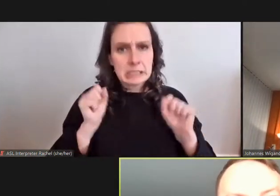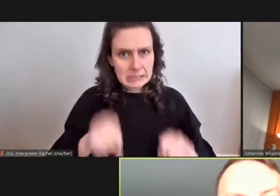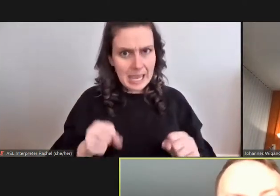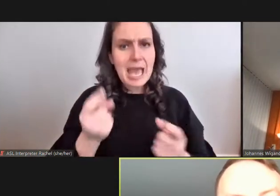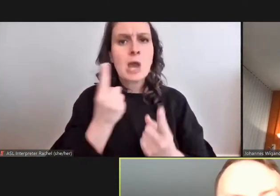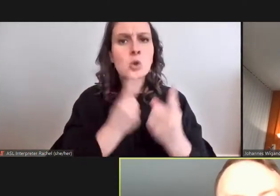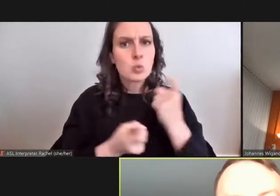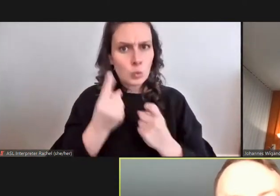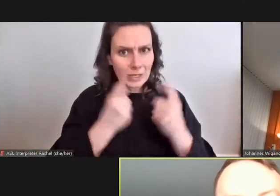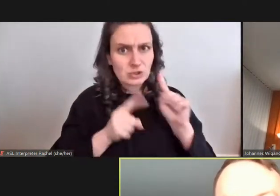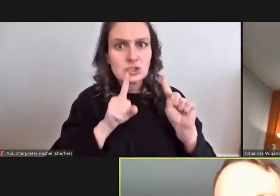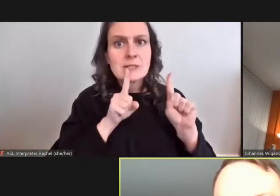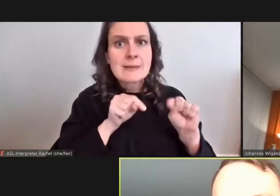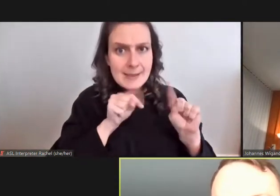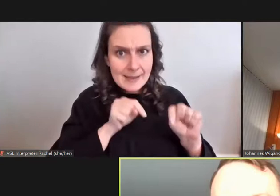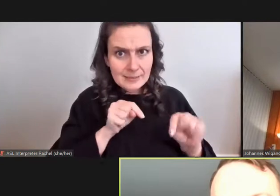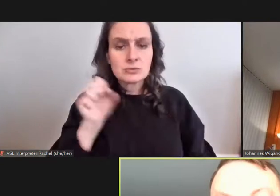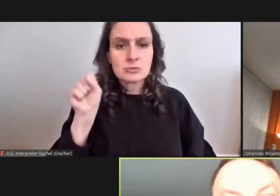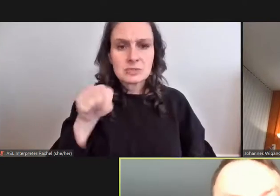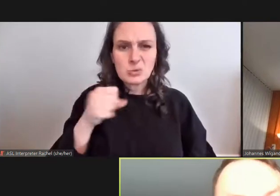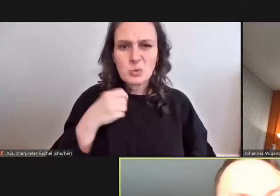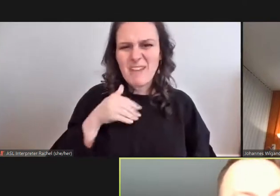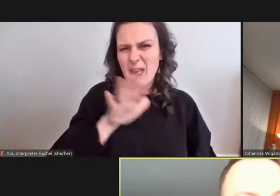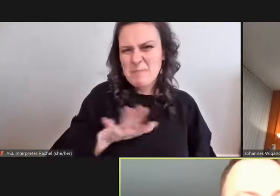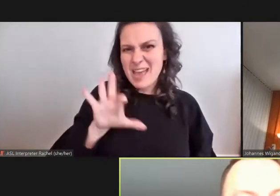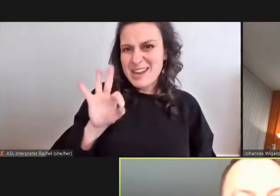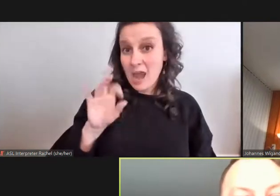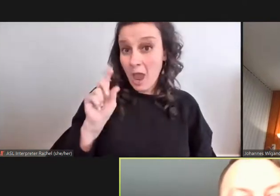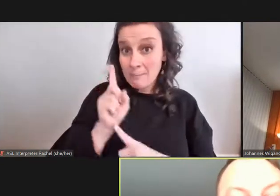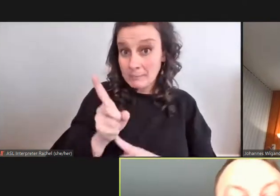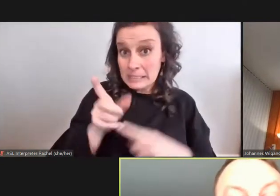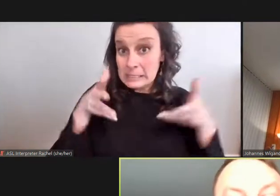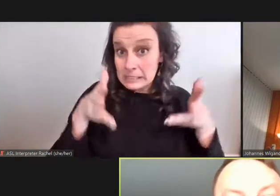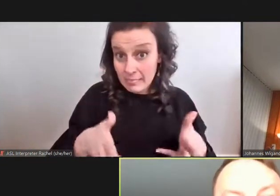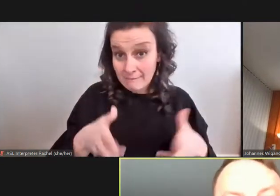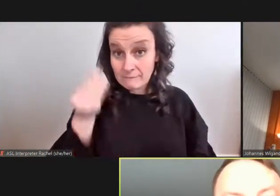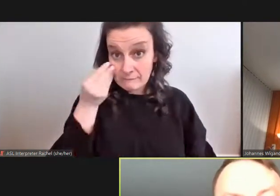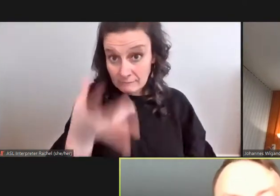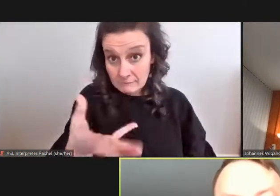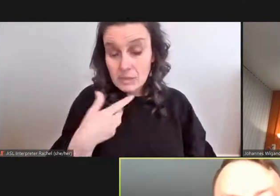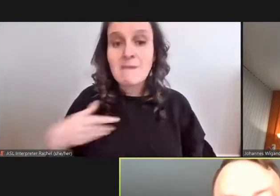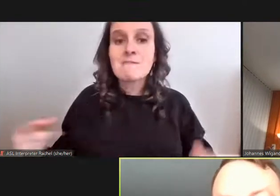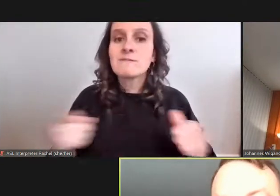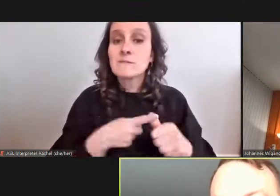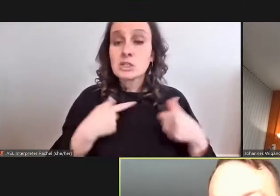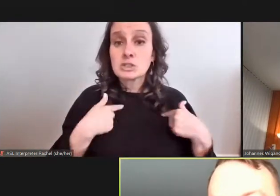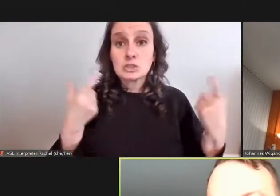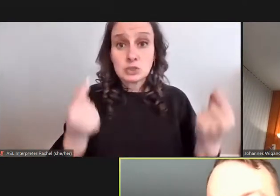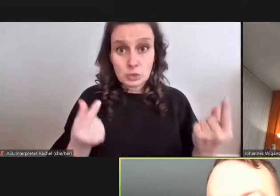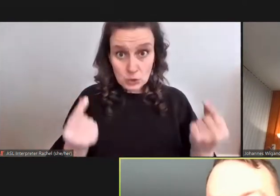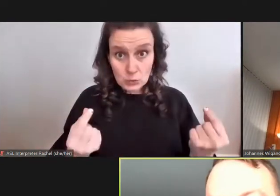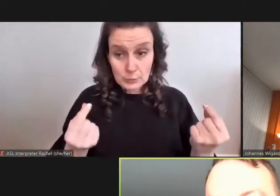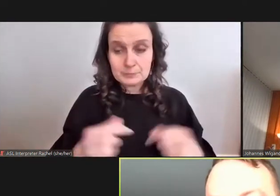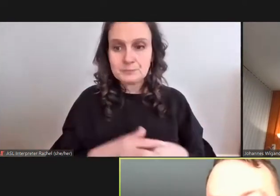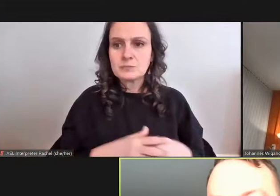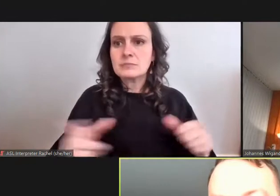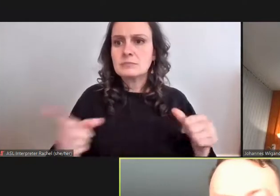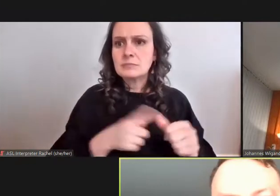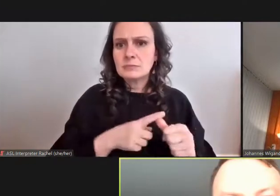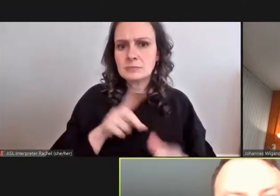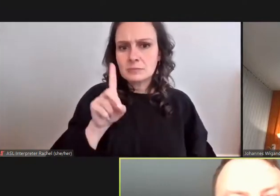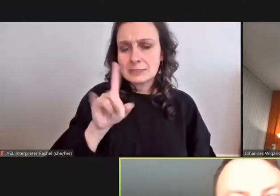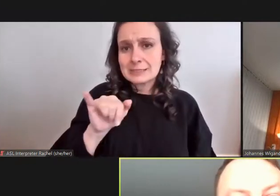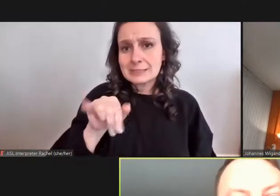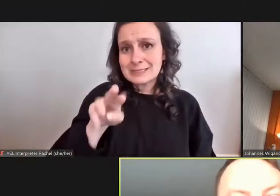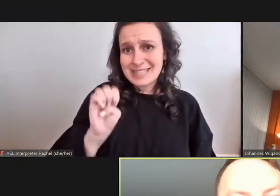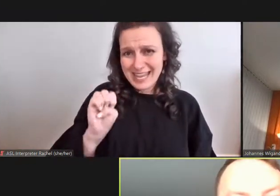answer. We have about 9 minutes. The first thing that I want to do though is our friend Diane Nutting from